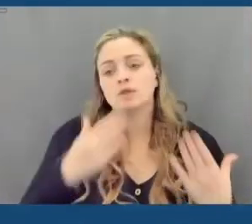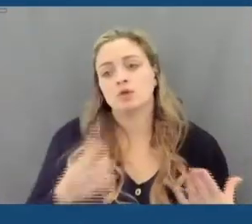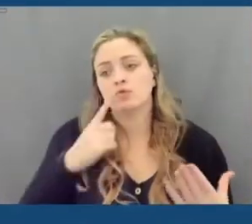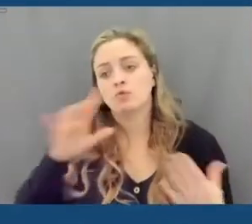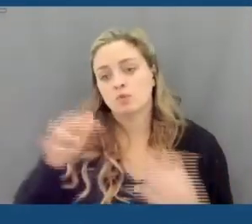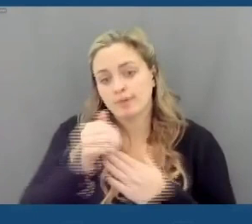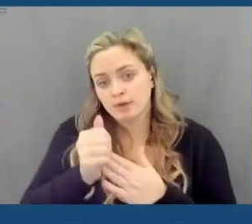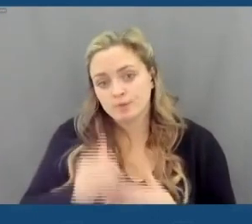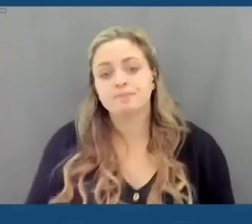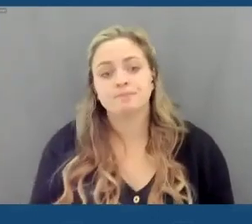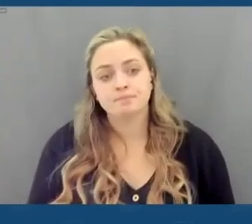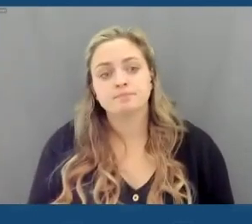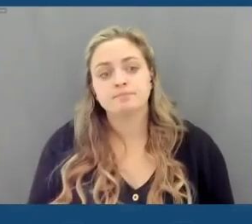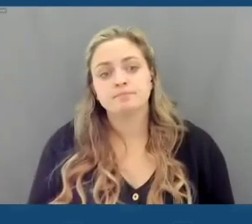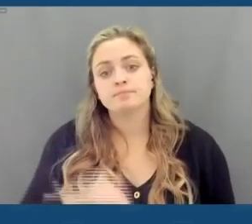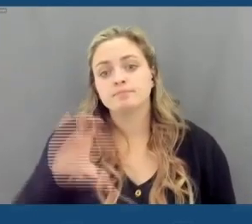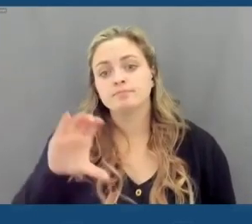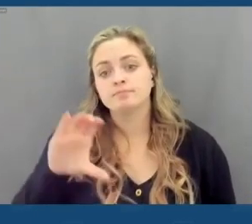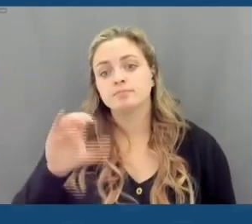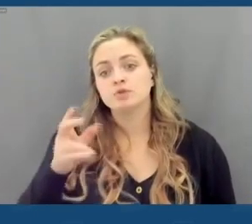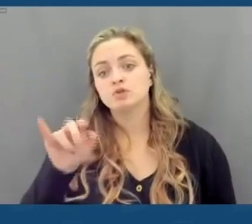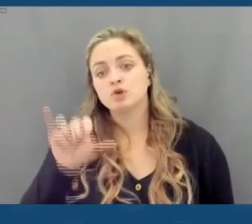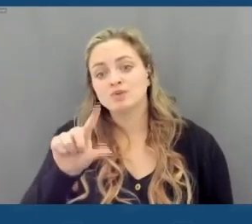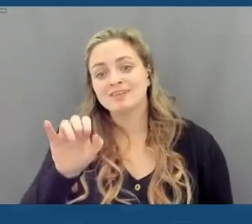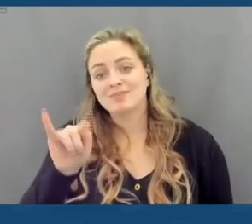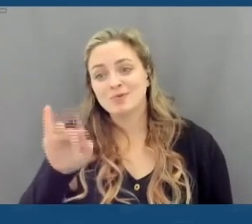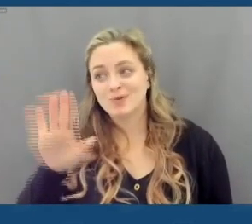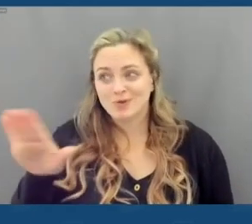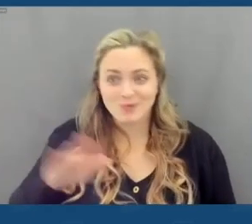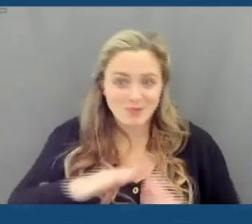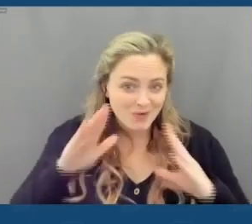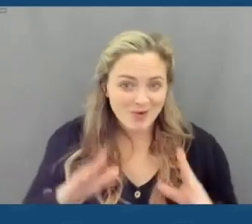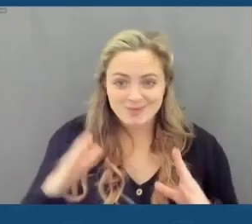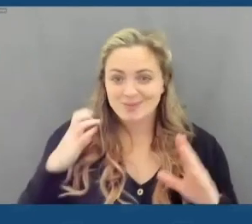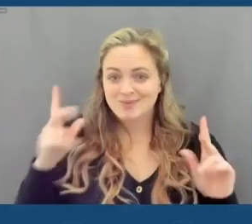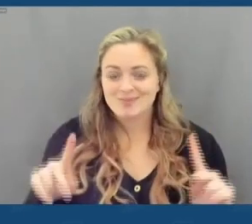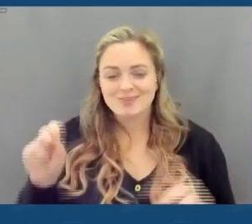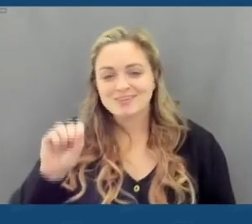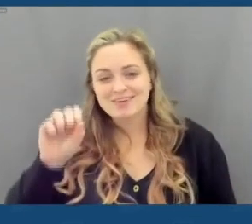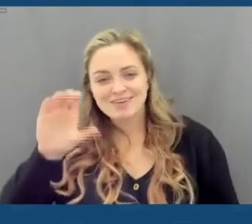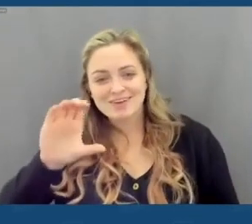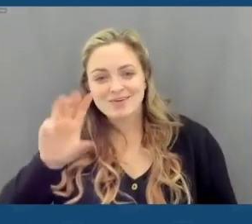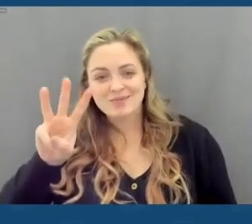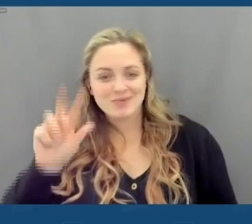leadership. Charles Lefkowitz, we're in your house, the chair of the Suffolk County Water Authority.